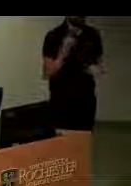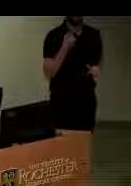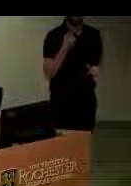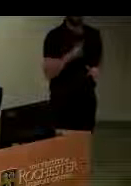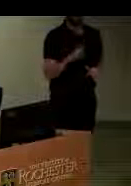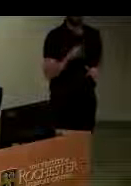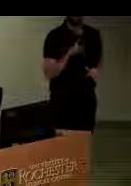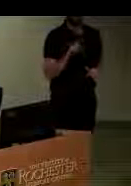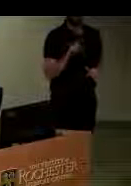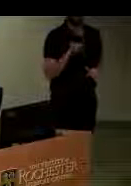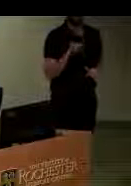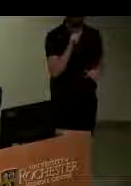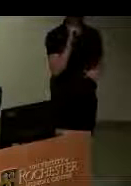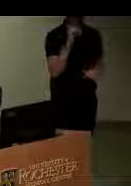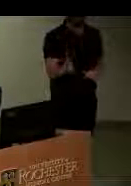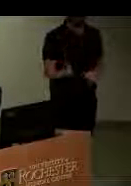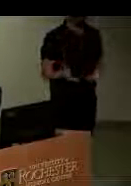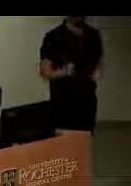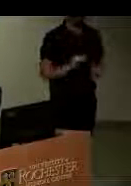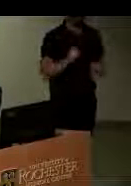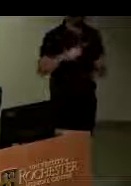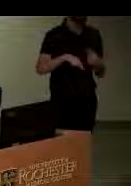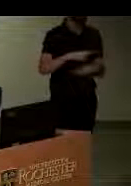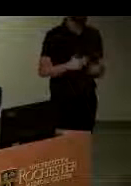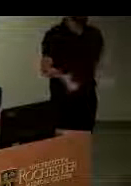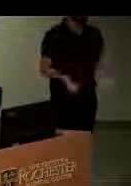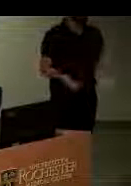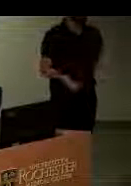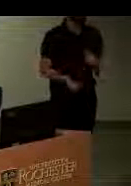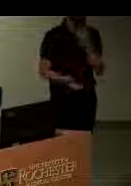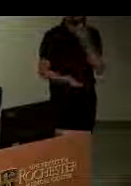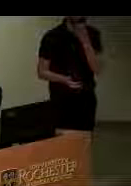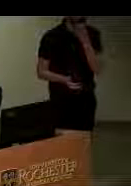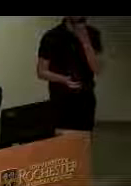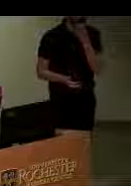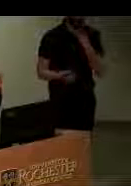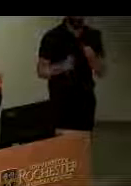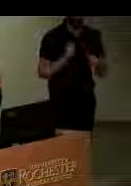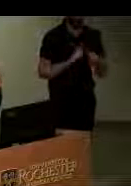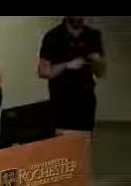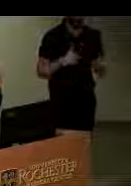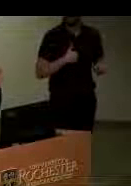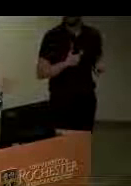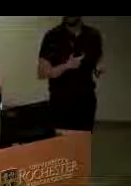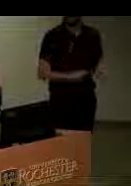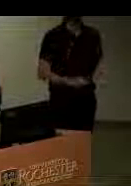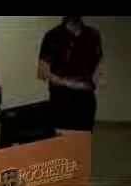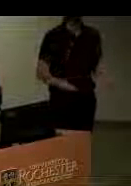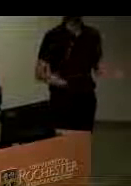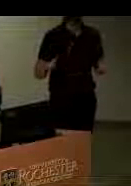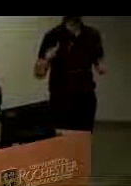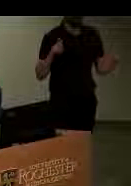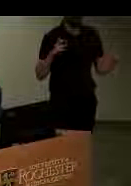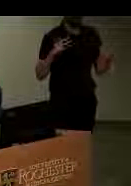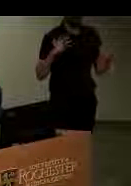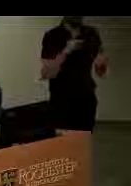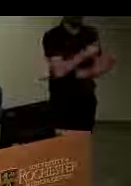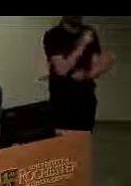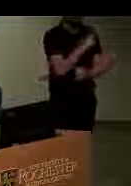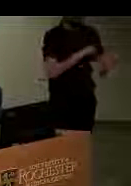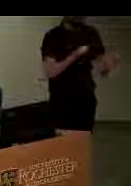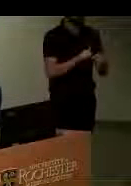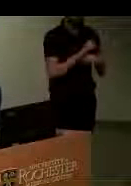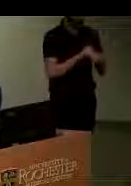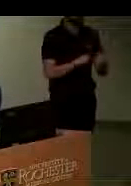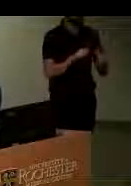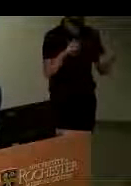that extra session. Nobody was around, but I had a humongous patient practice, and it